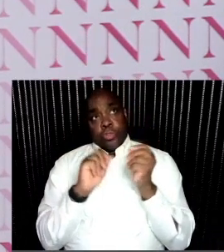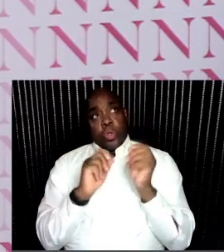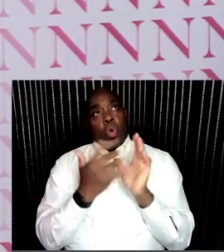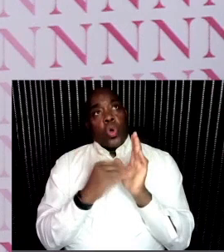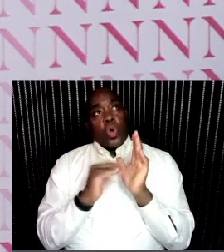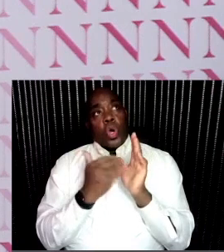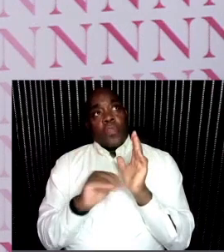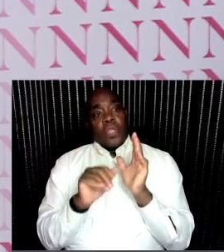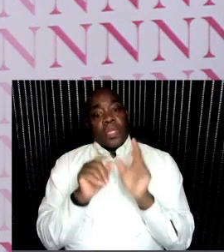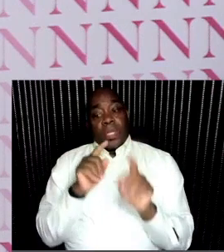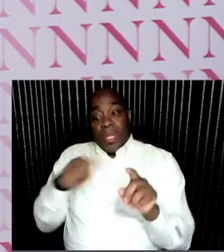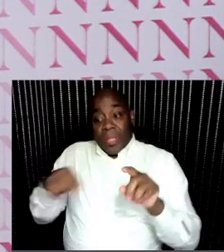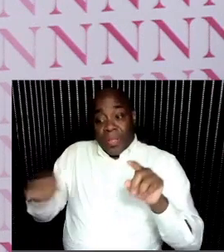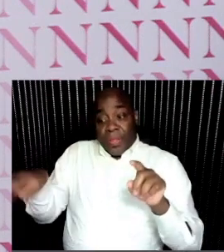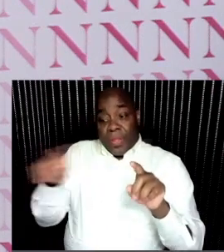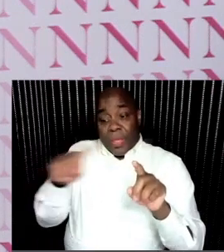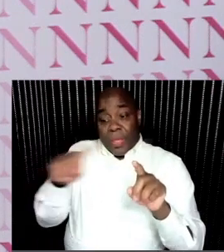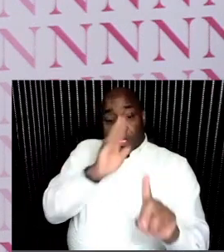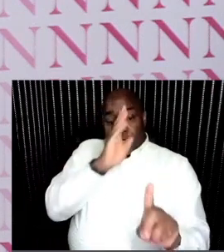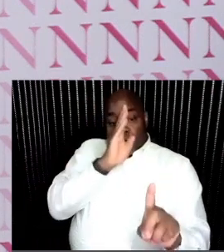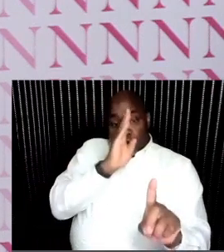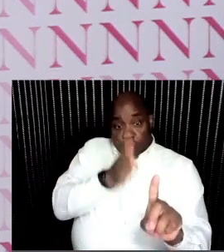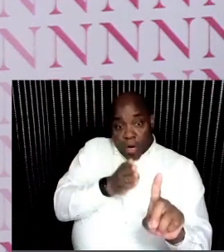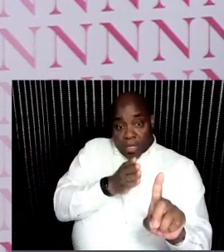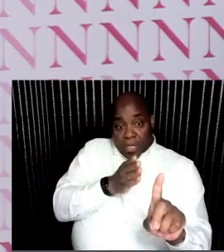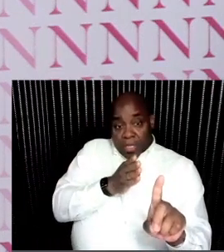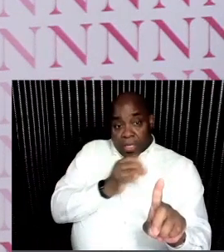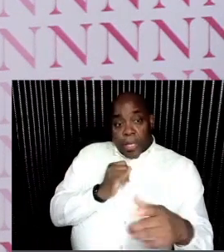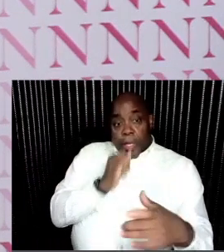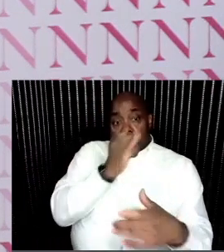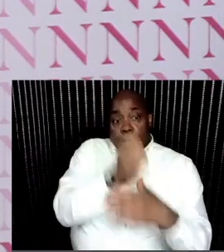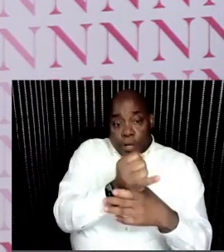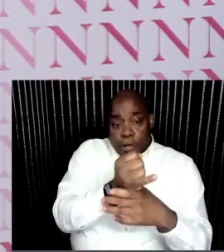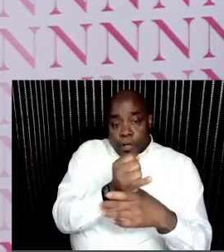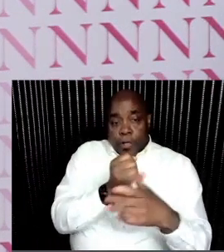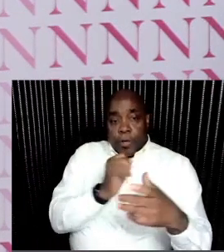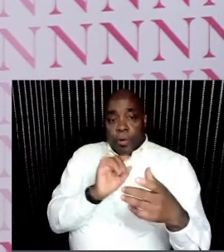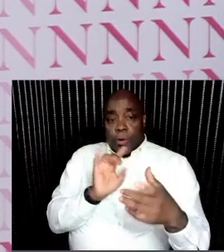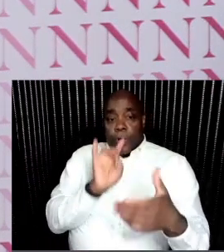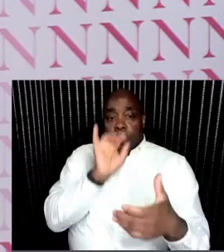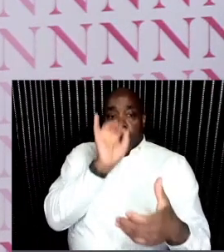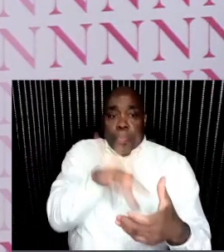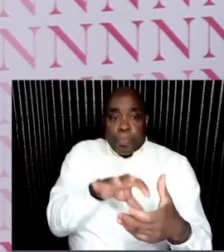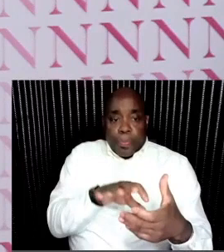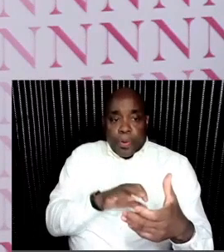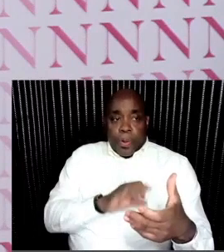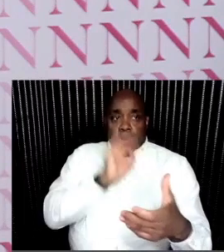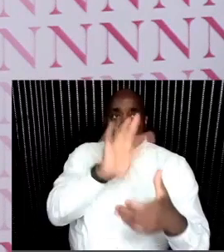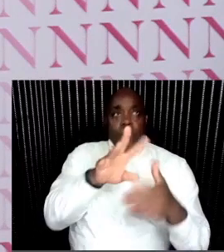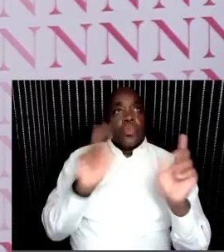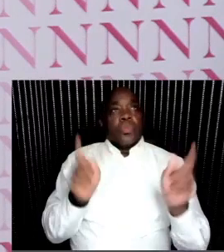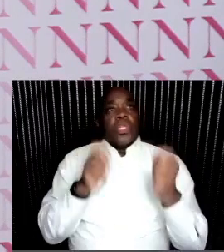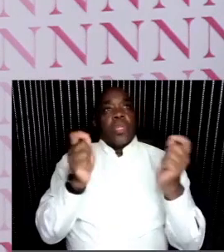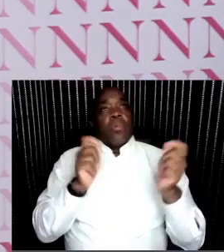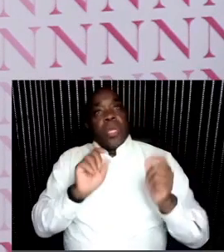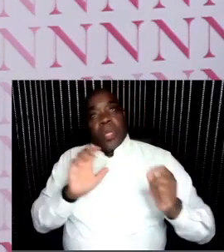directly interfering or interjecting or creating a context to celebrate their